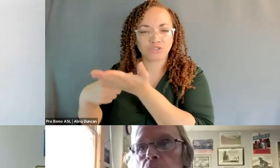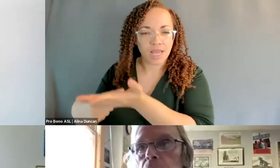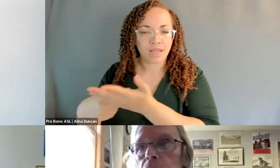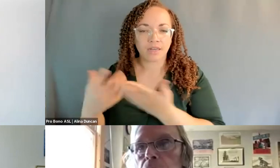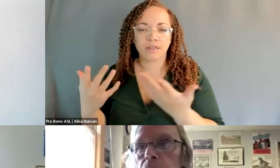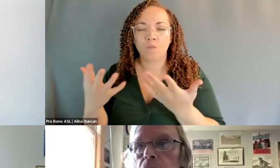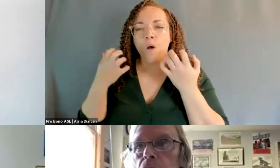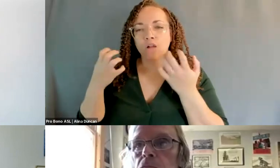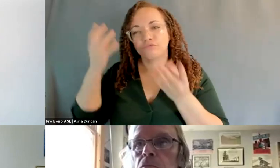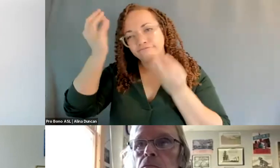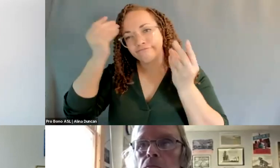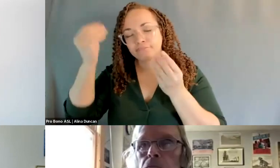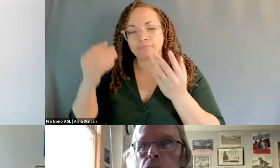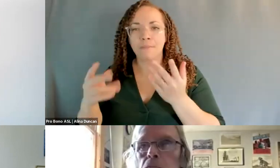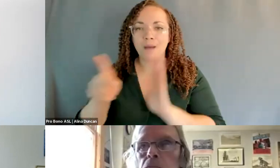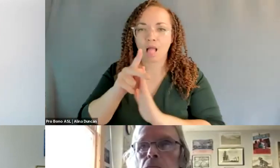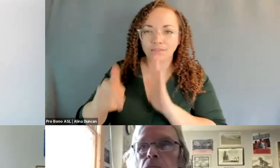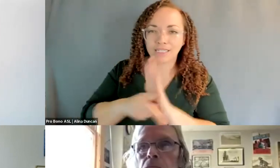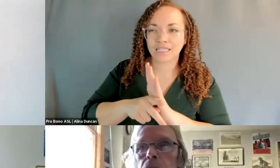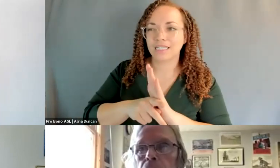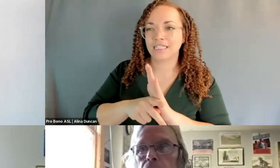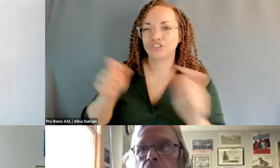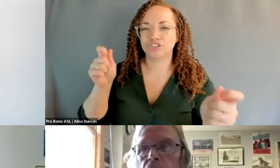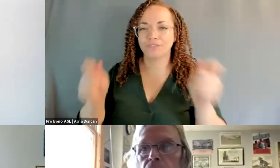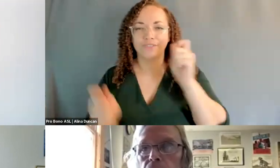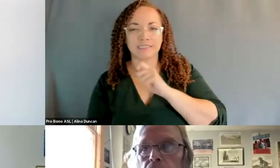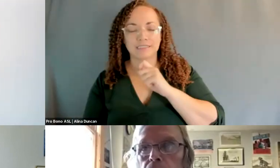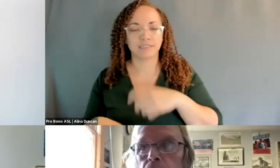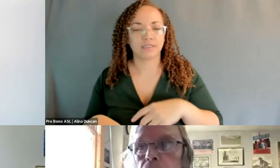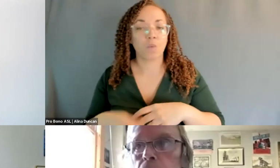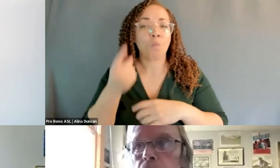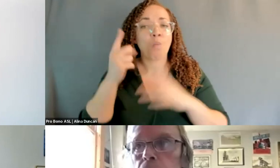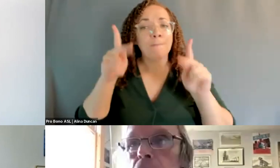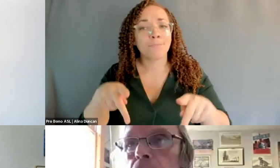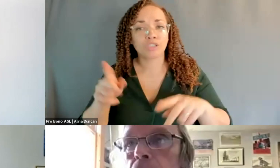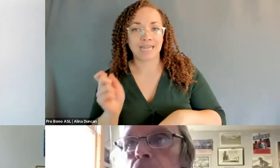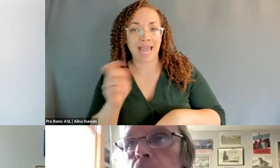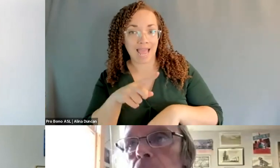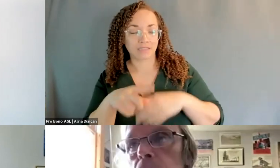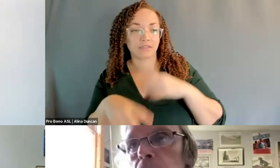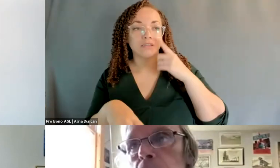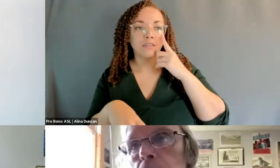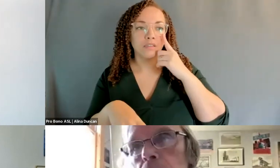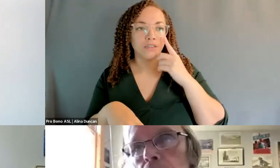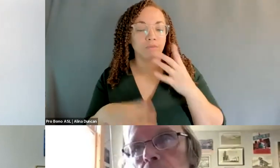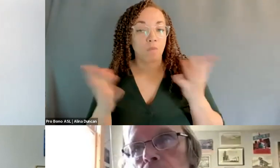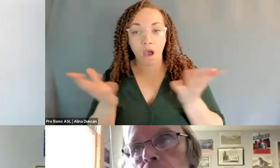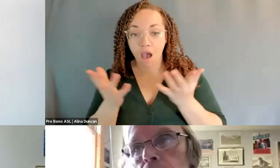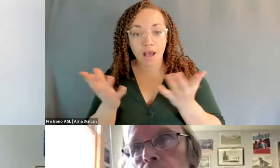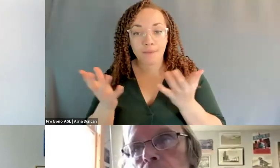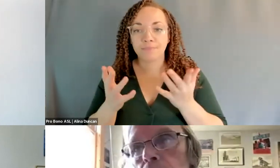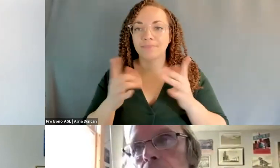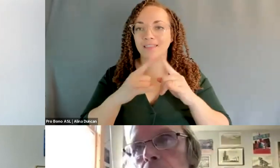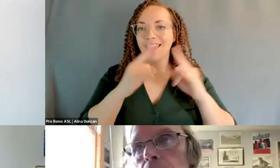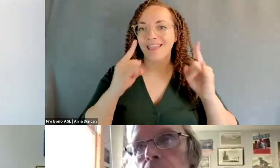and programmatic shifts. So one person asked about